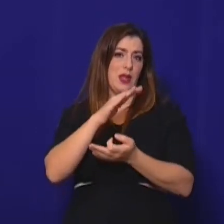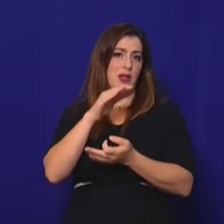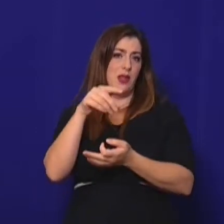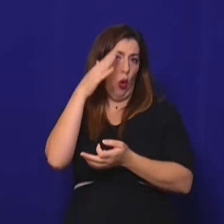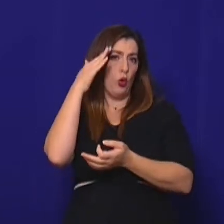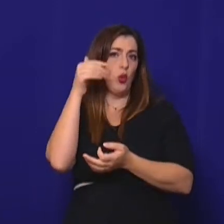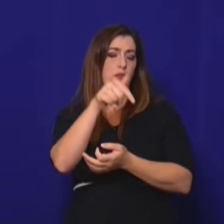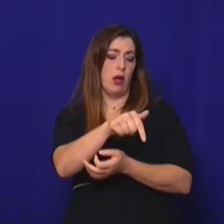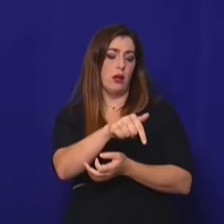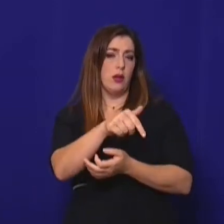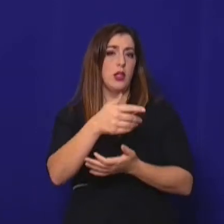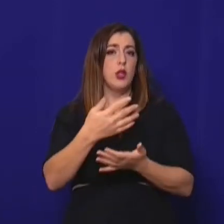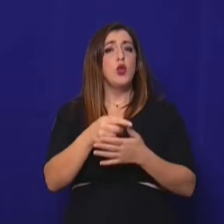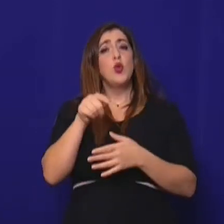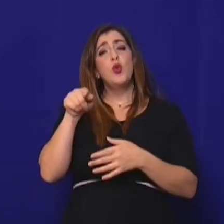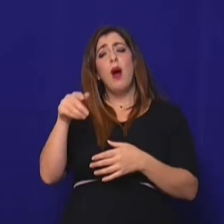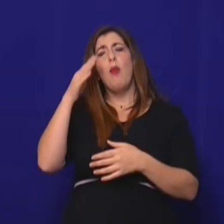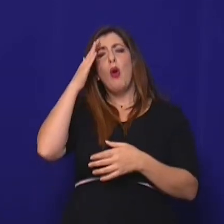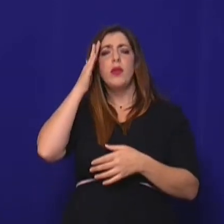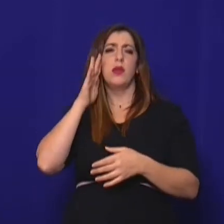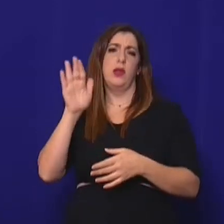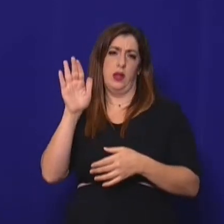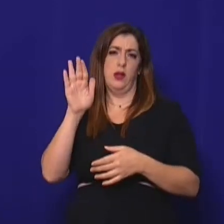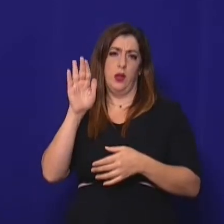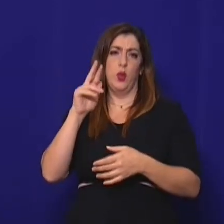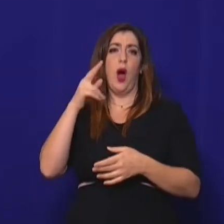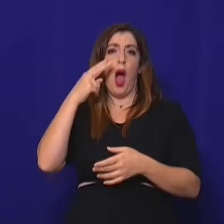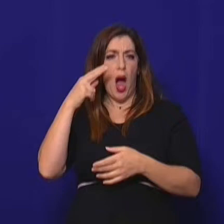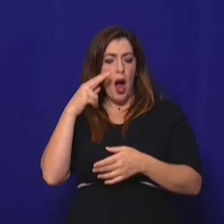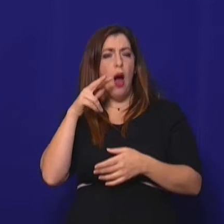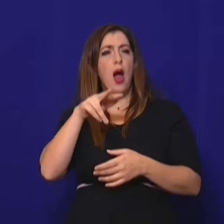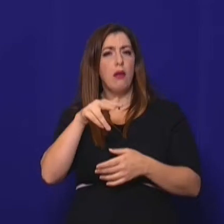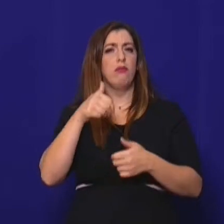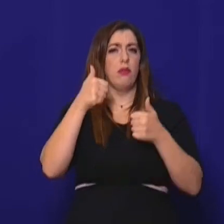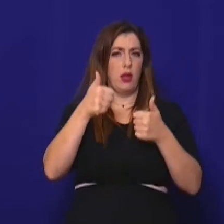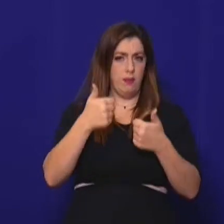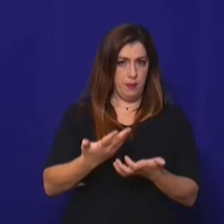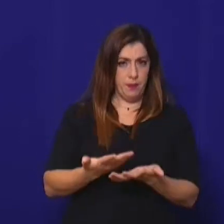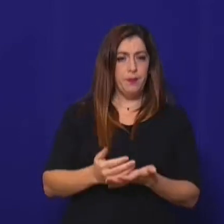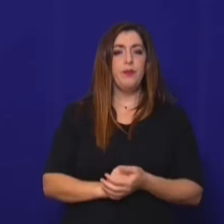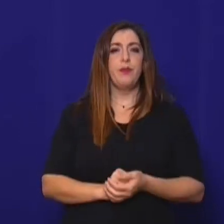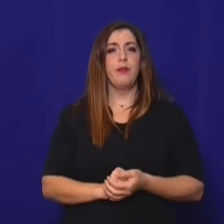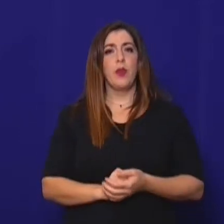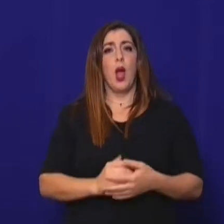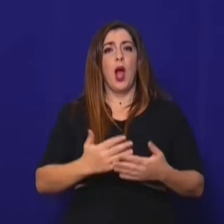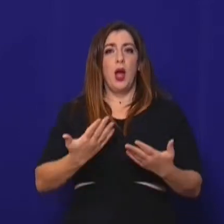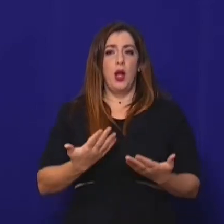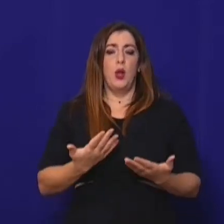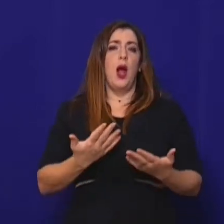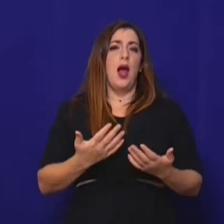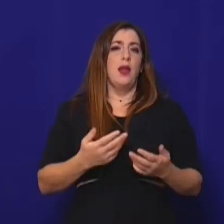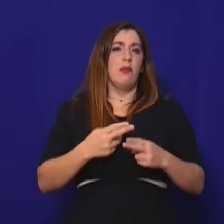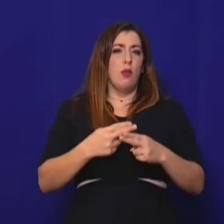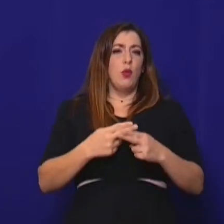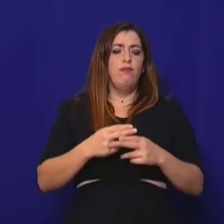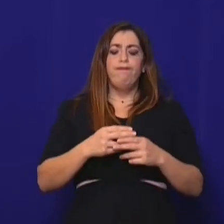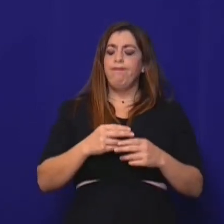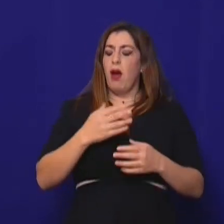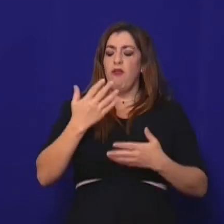għandna il-miżuri li inti il-mezzi li inti tista' tieħu biex propju tikkomunika